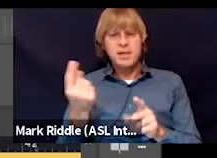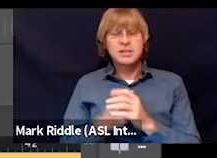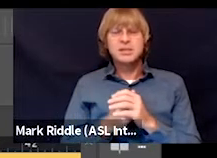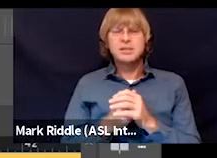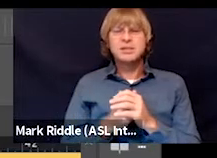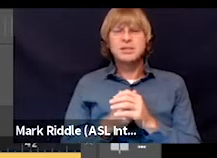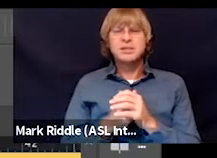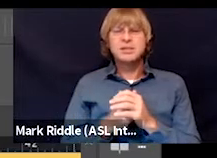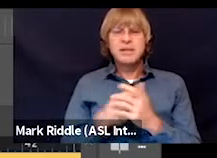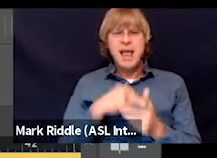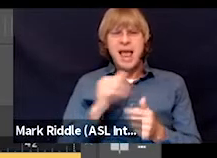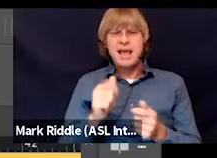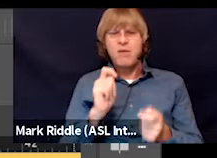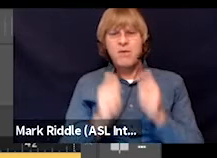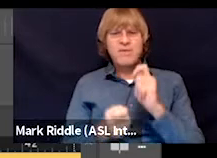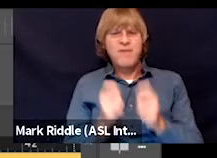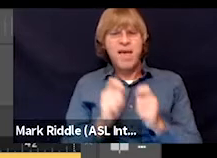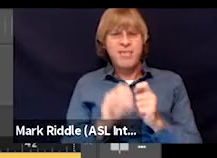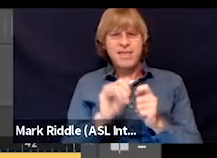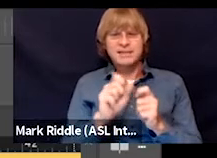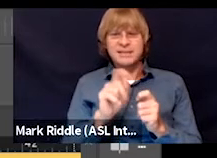I can redefine the style.